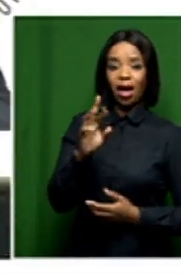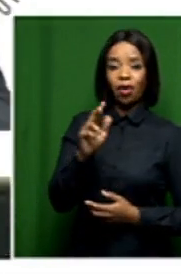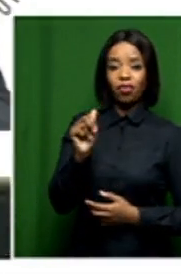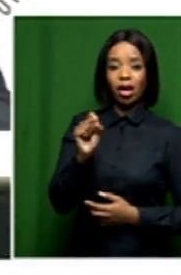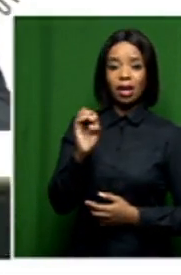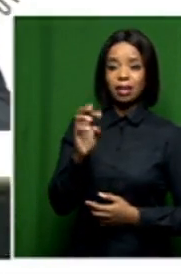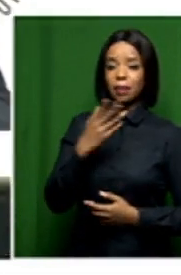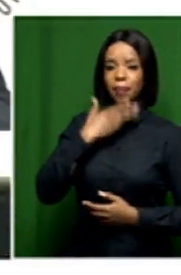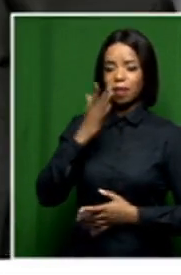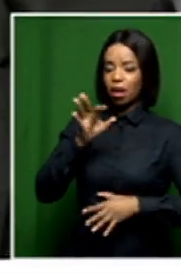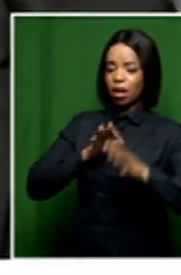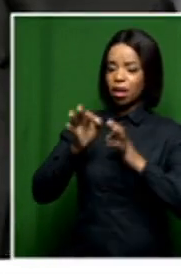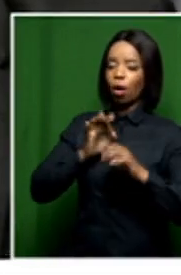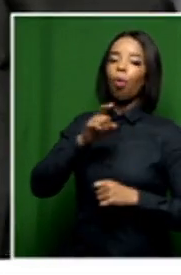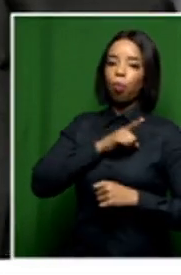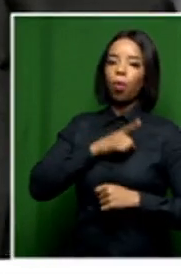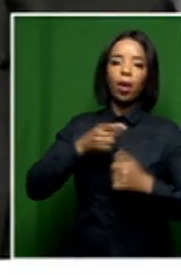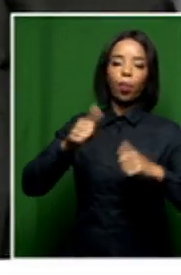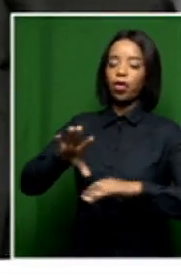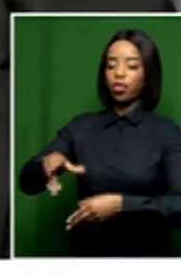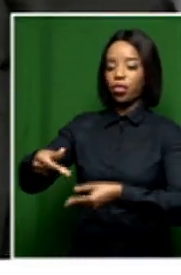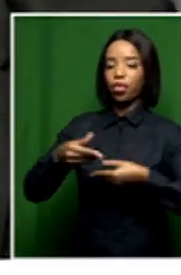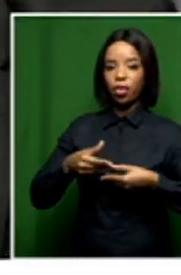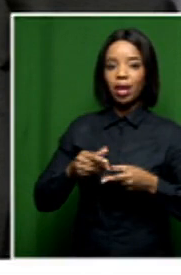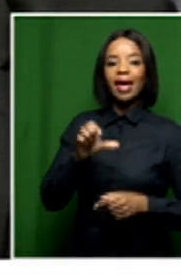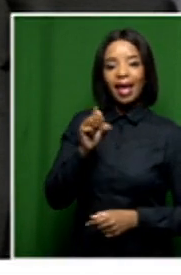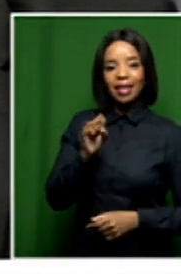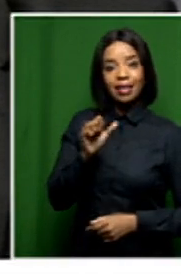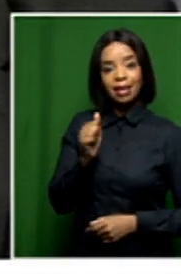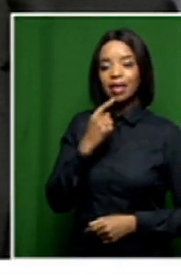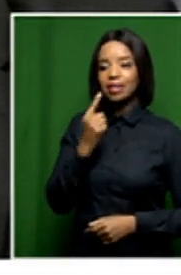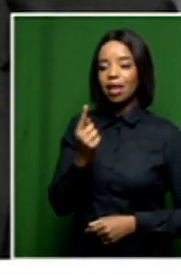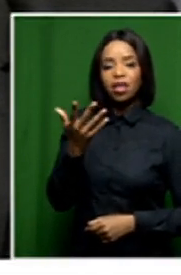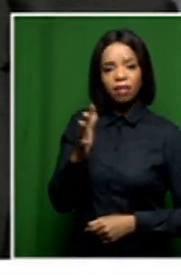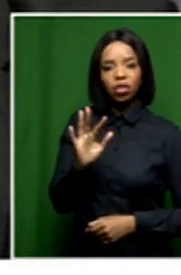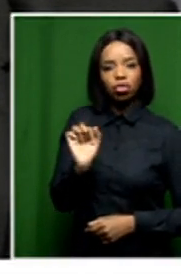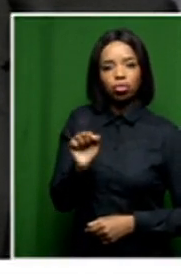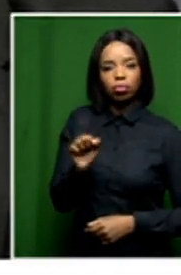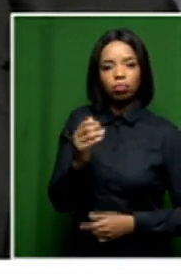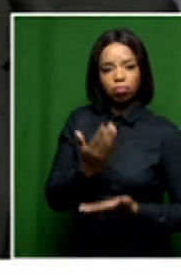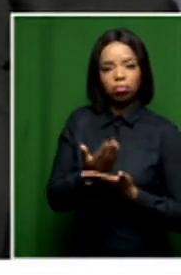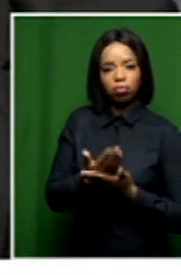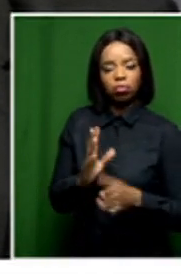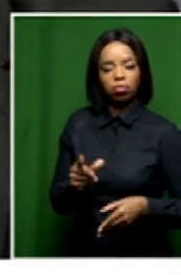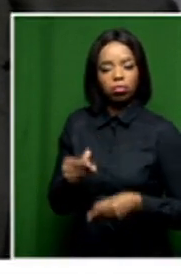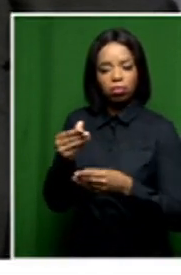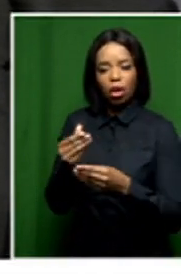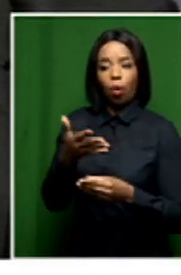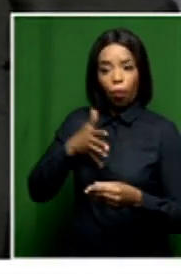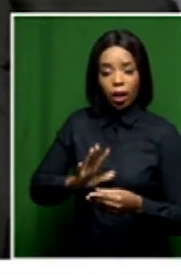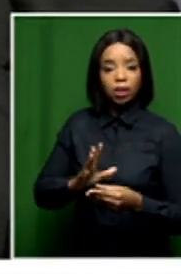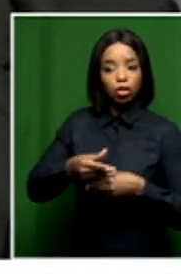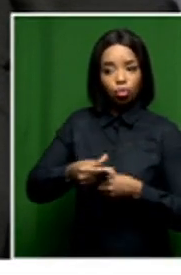those documents, even though the SSA said that they were willing to grant him the request and allow access to those